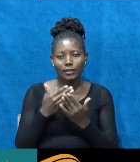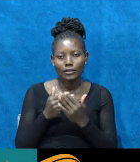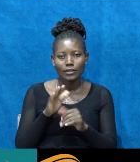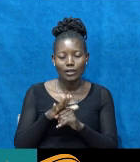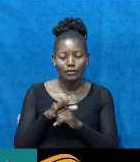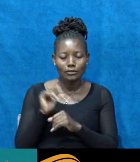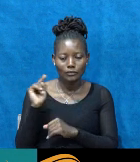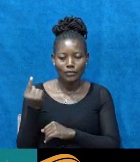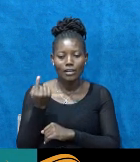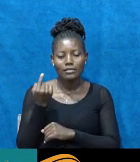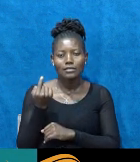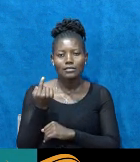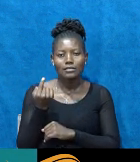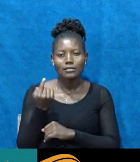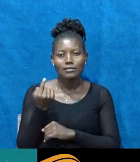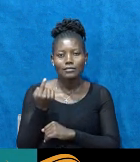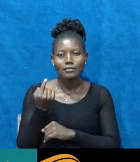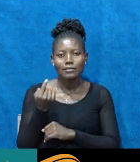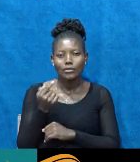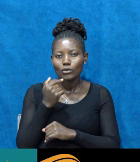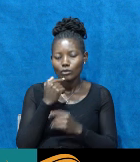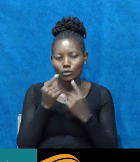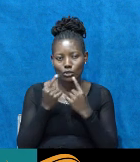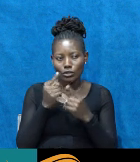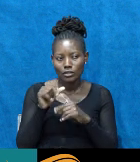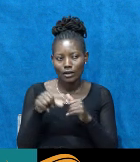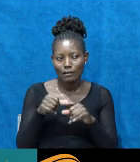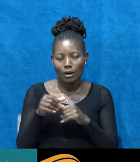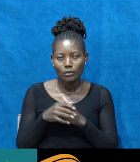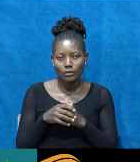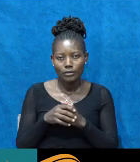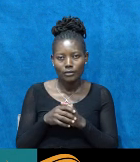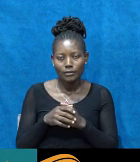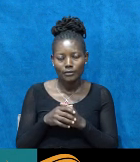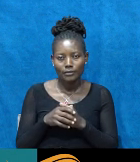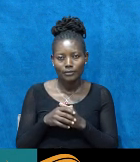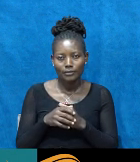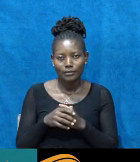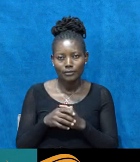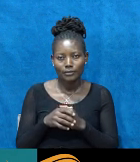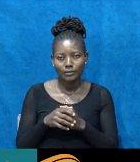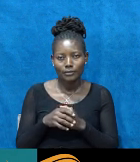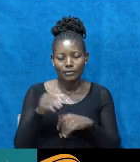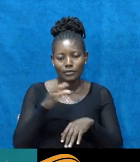good fats reduce inflammation, which slows down recovery. I